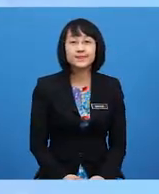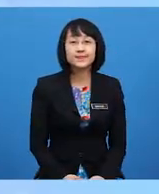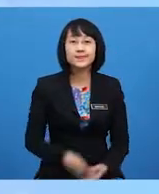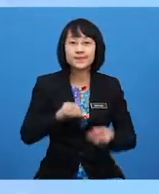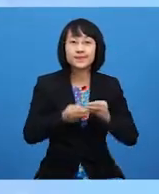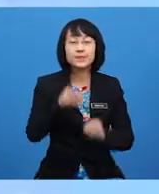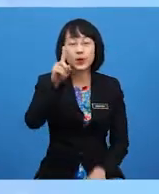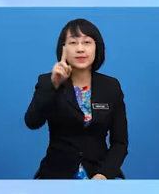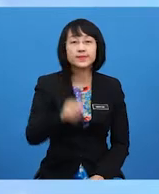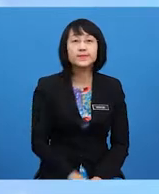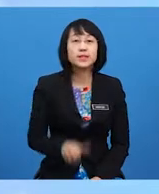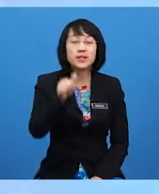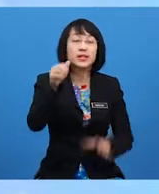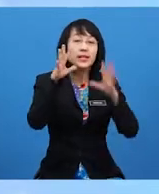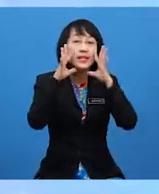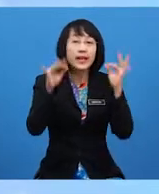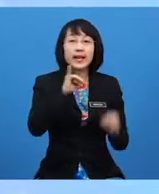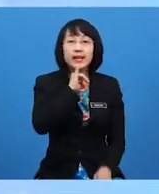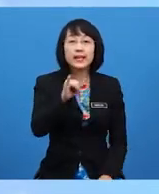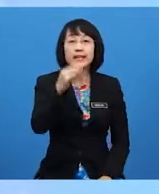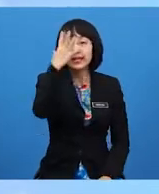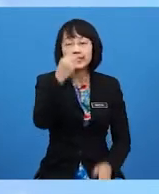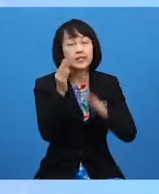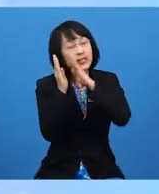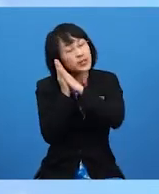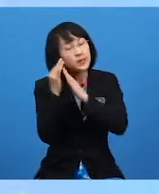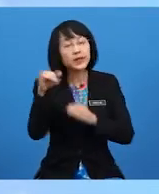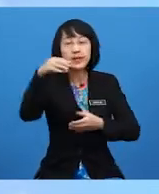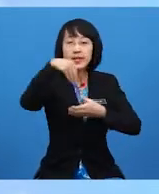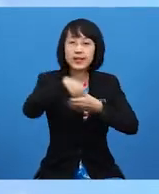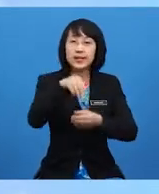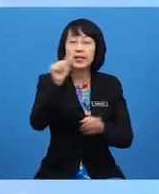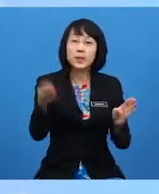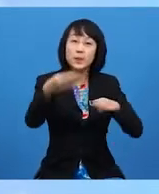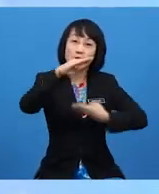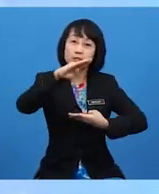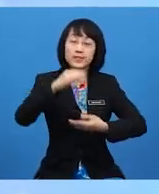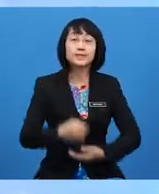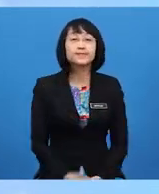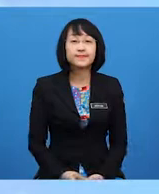Number one, a cat is sleeping in a box.